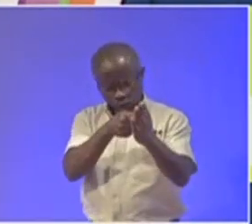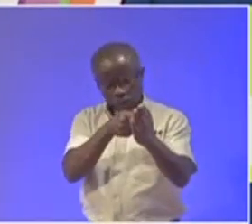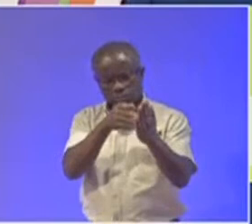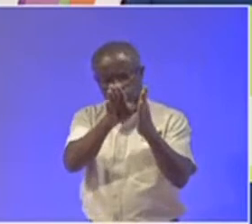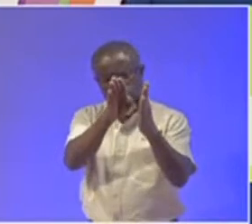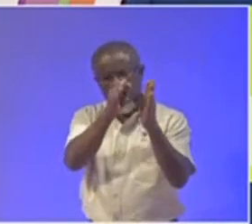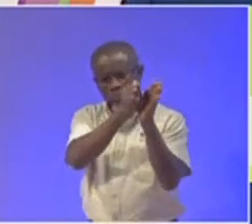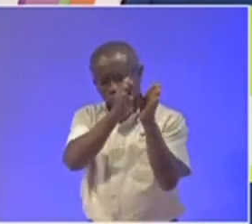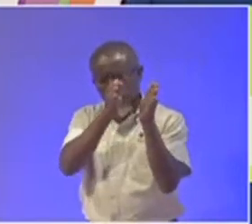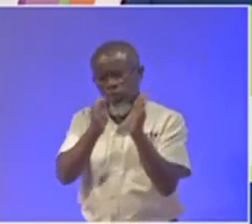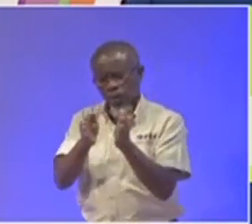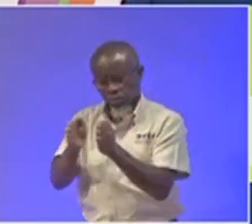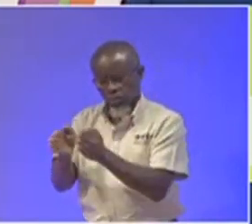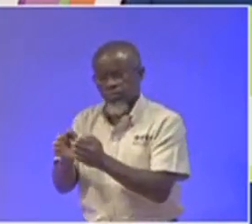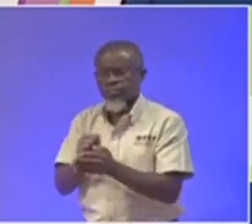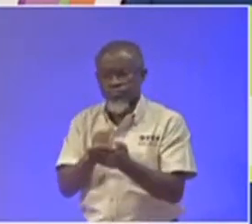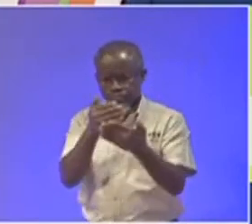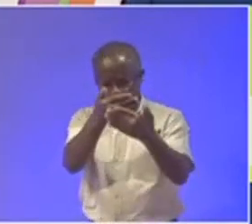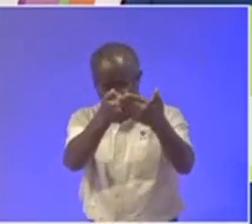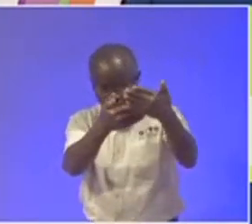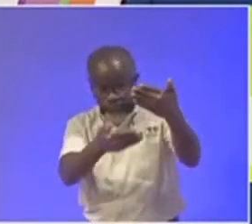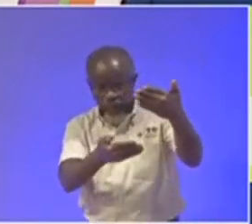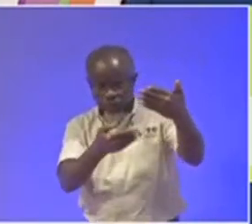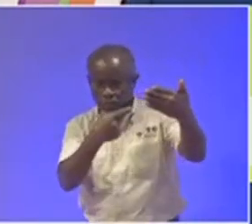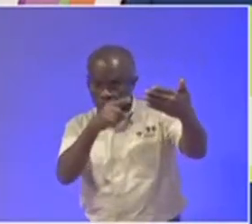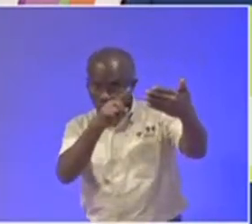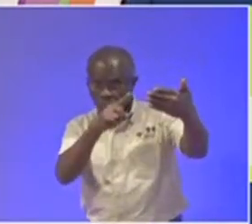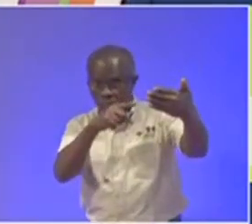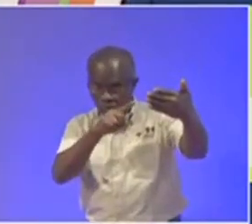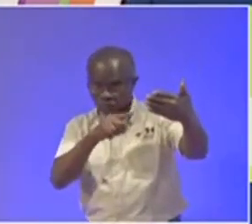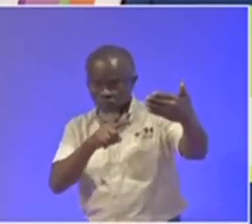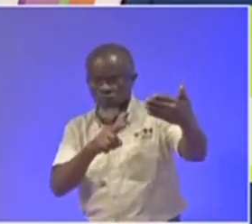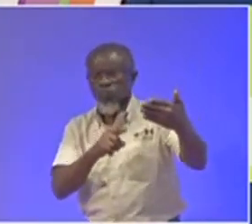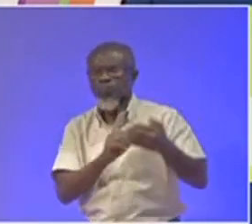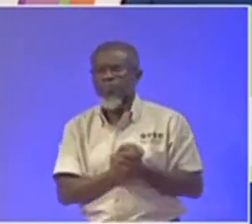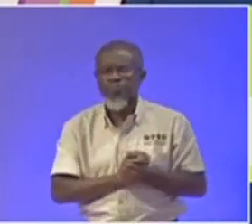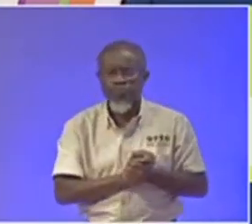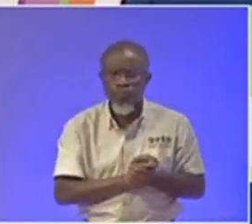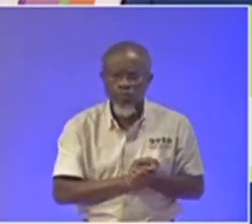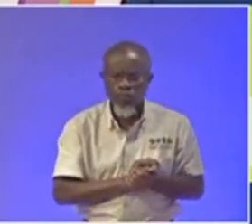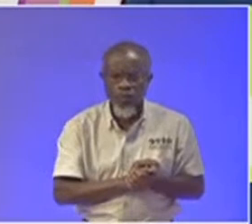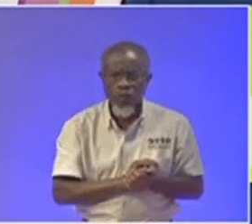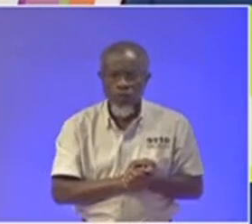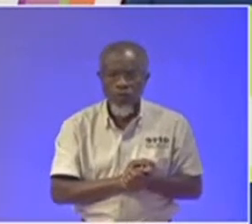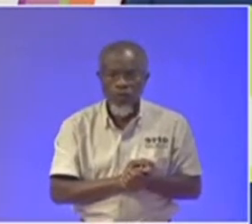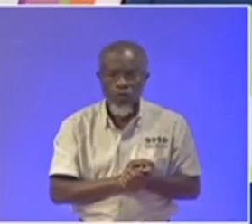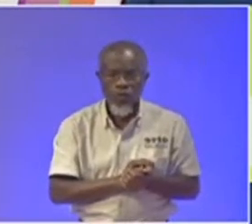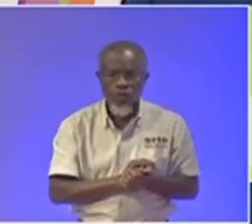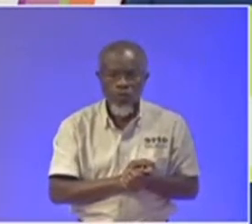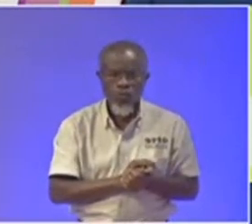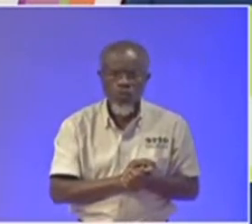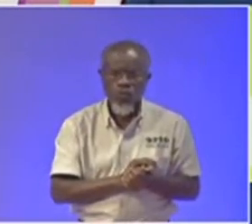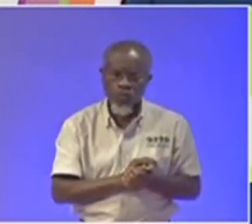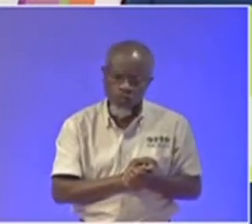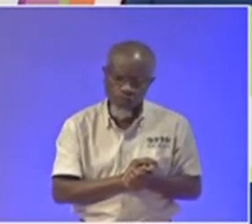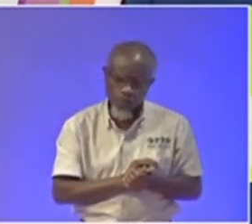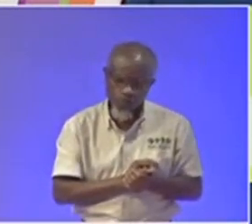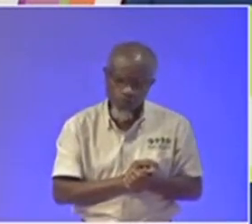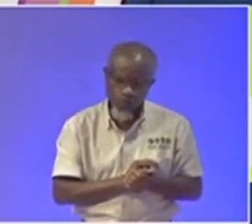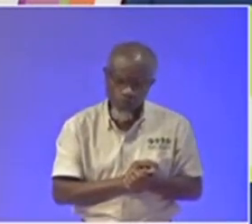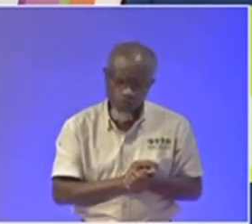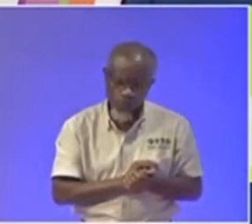think they're also tied together. You said of your initiative, there were these modular courses, short courses that you